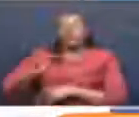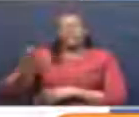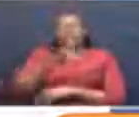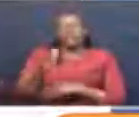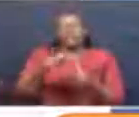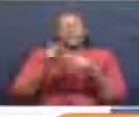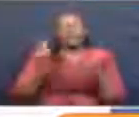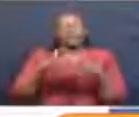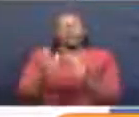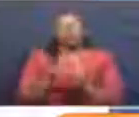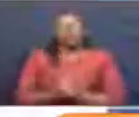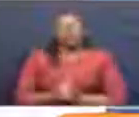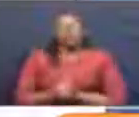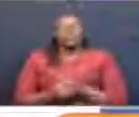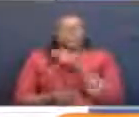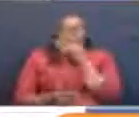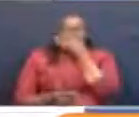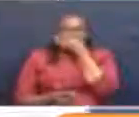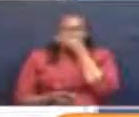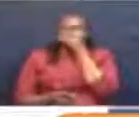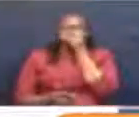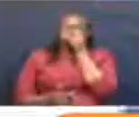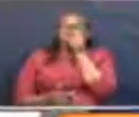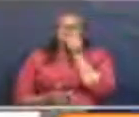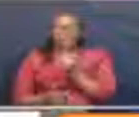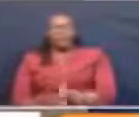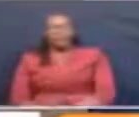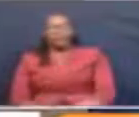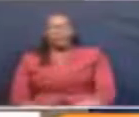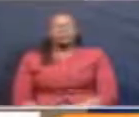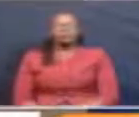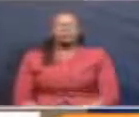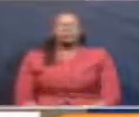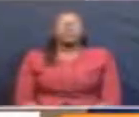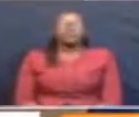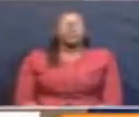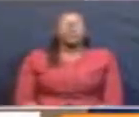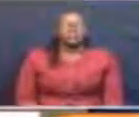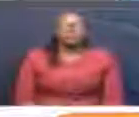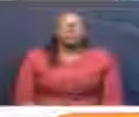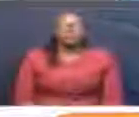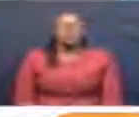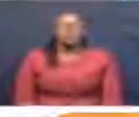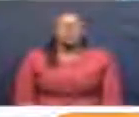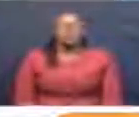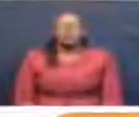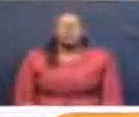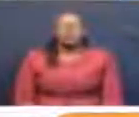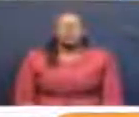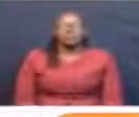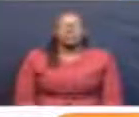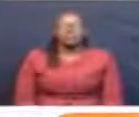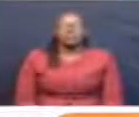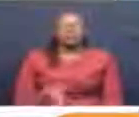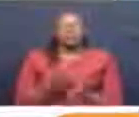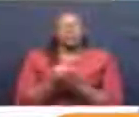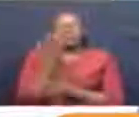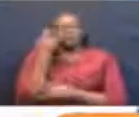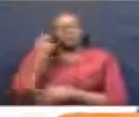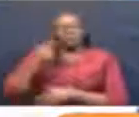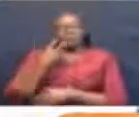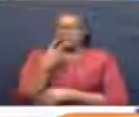very big way. Because it's supervision. Yes, with a lot of supervision. Right. The problem is if it's done illegally. That is why we are looking now at